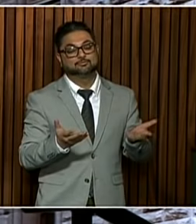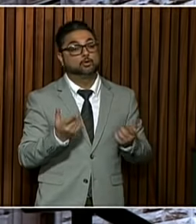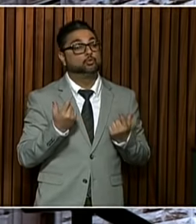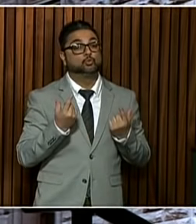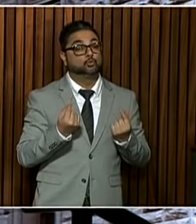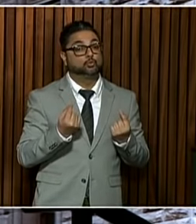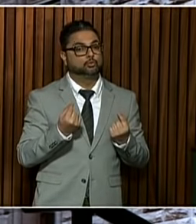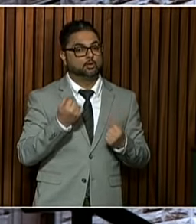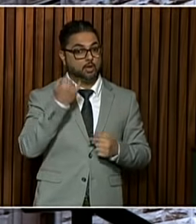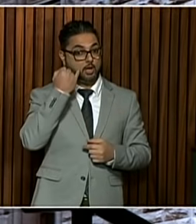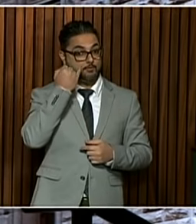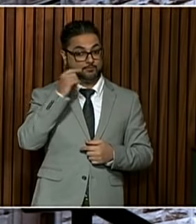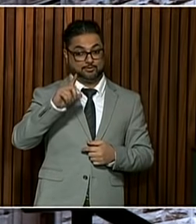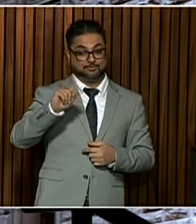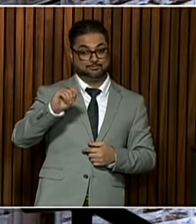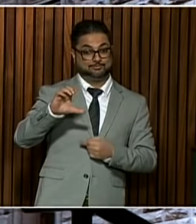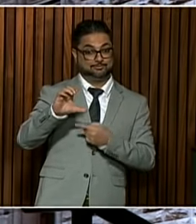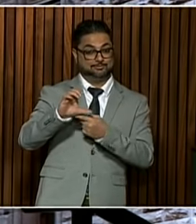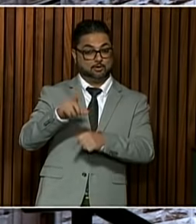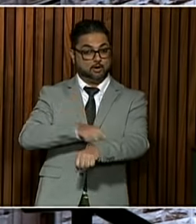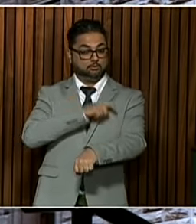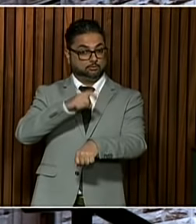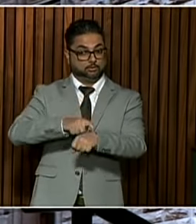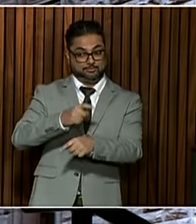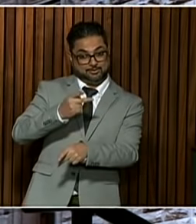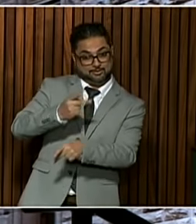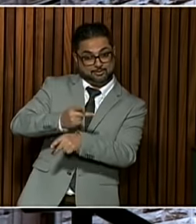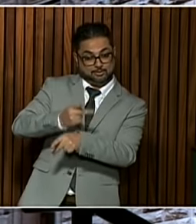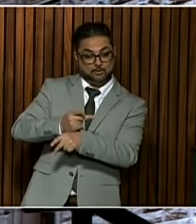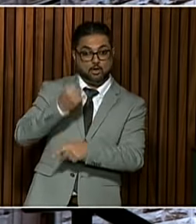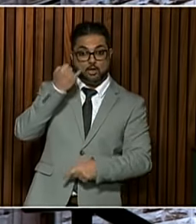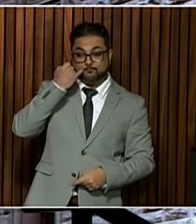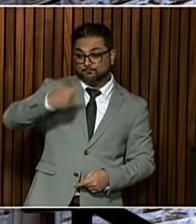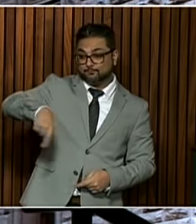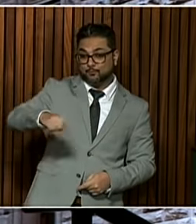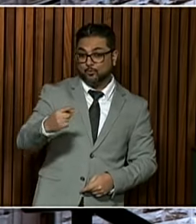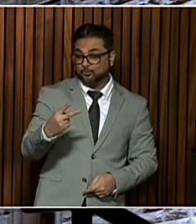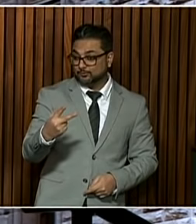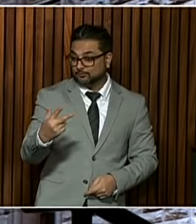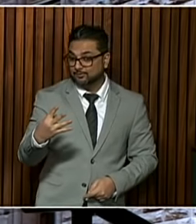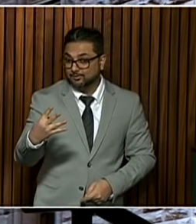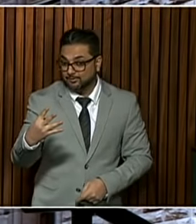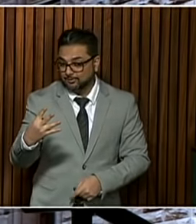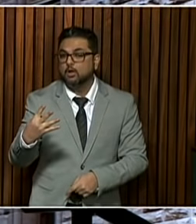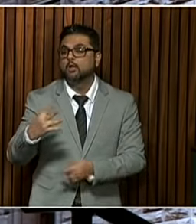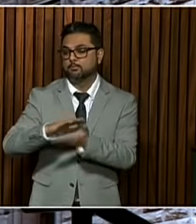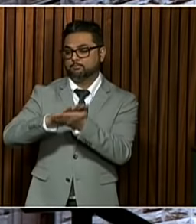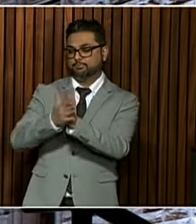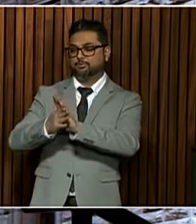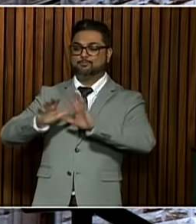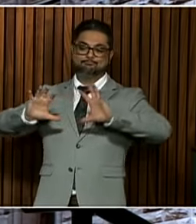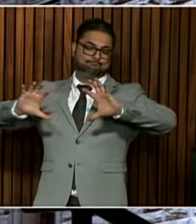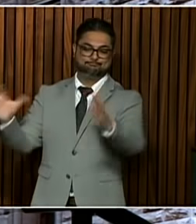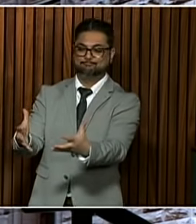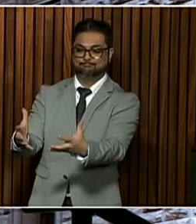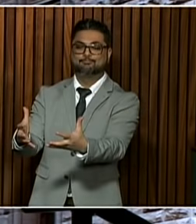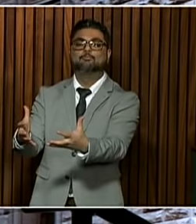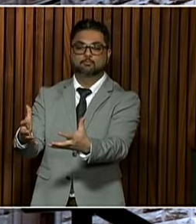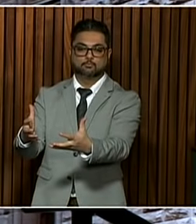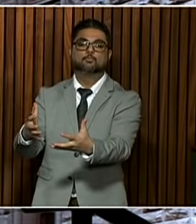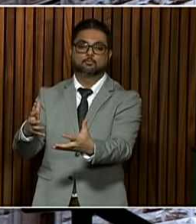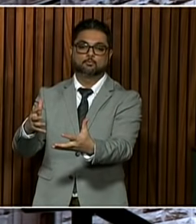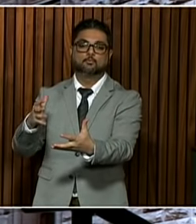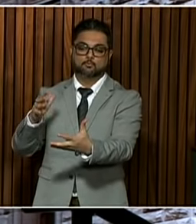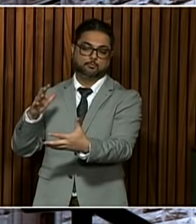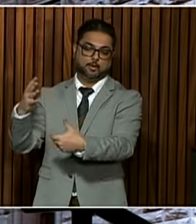priority testing of those individuals. To test everybody all the time, each time, a negative result doesn't tell you much except that you didn't find it